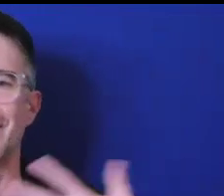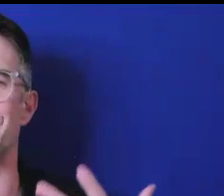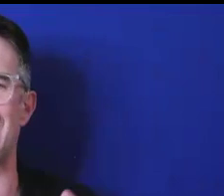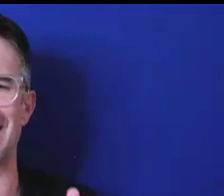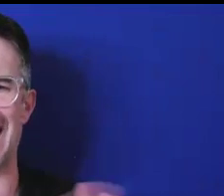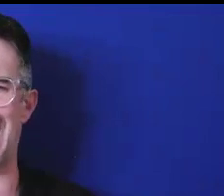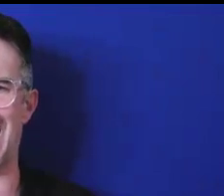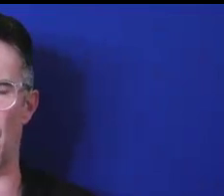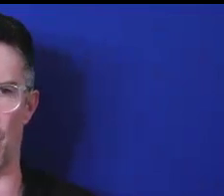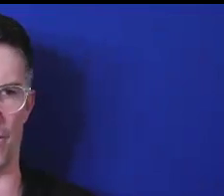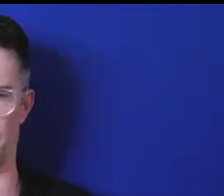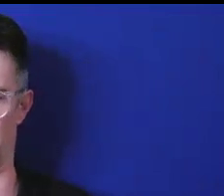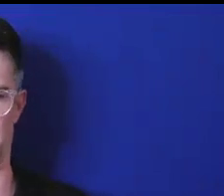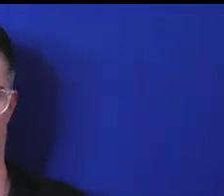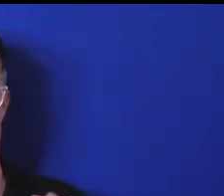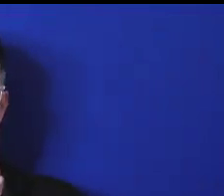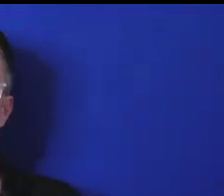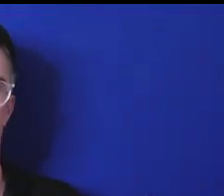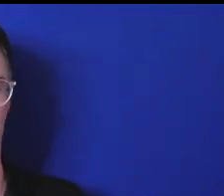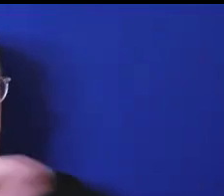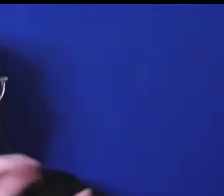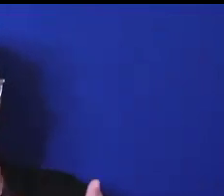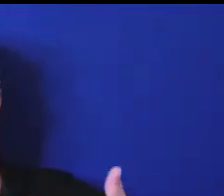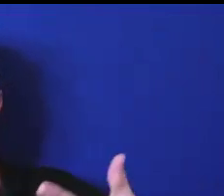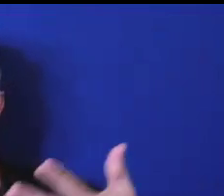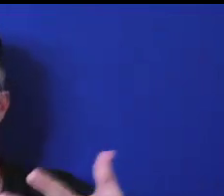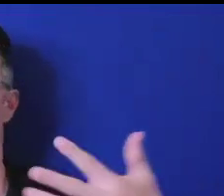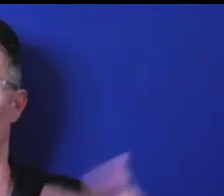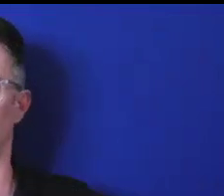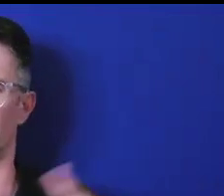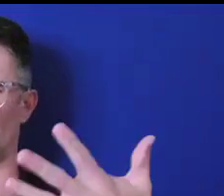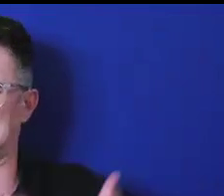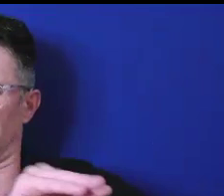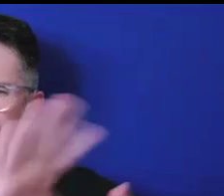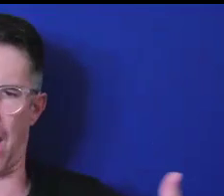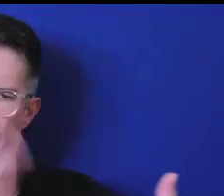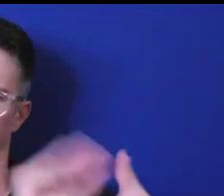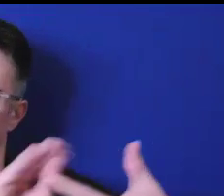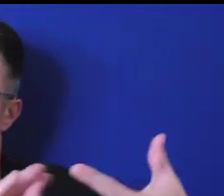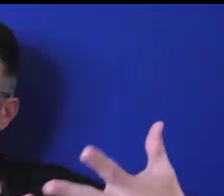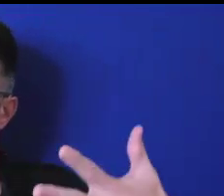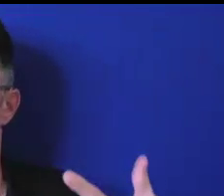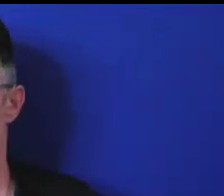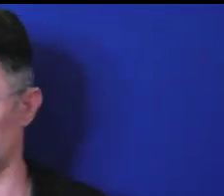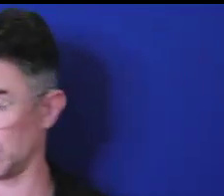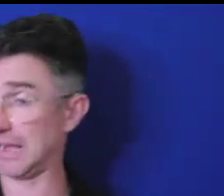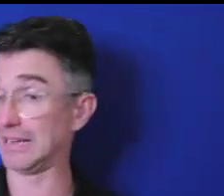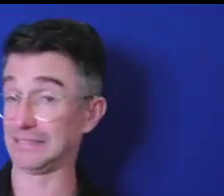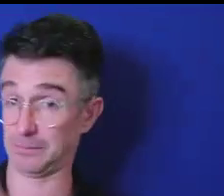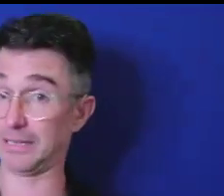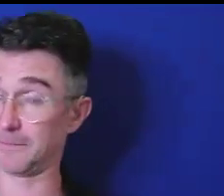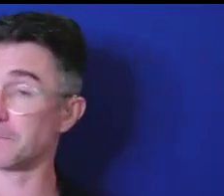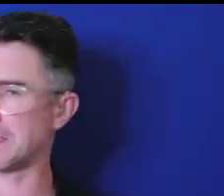criteria, whether a person will be decided as having a disability or not? Is it the severity of